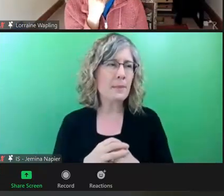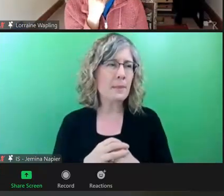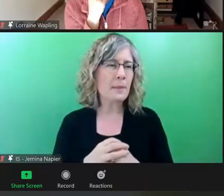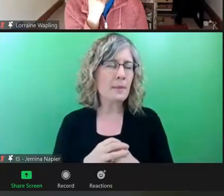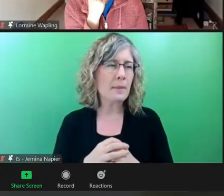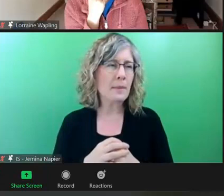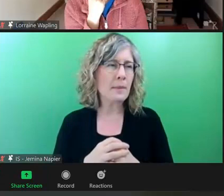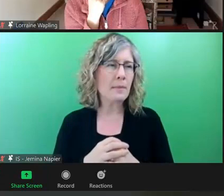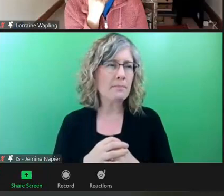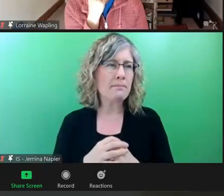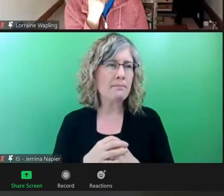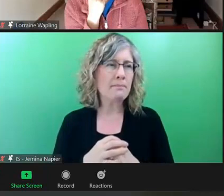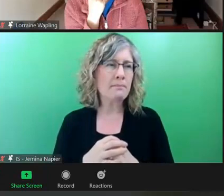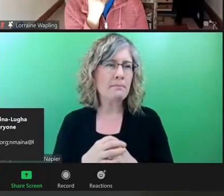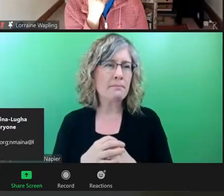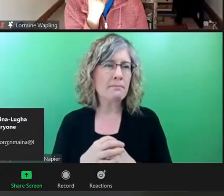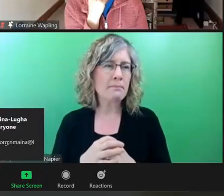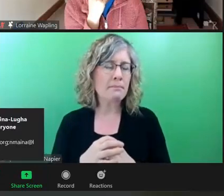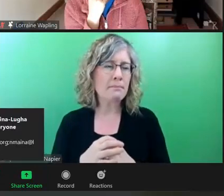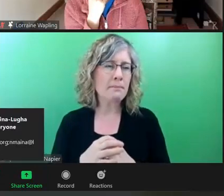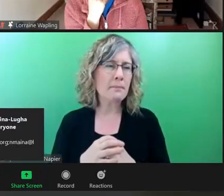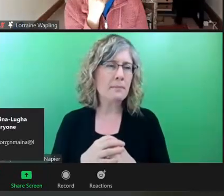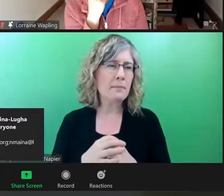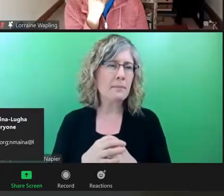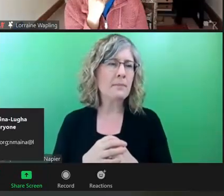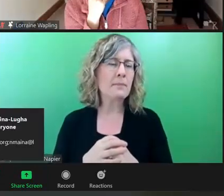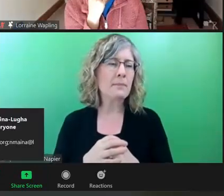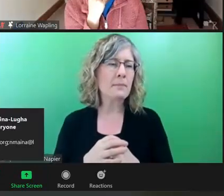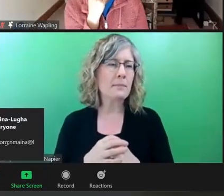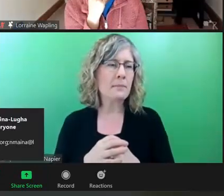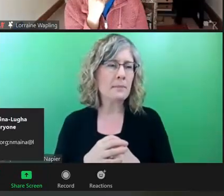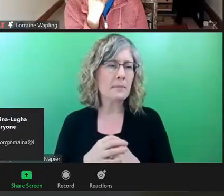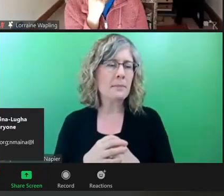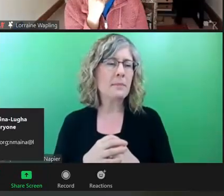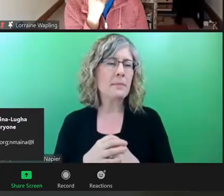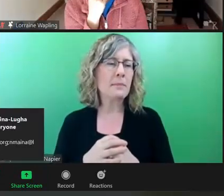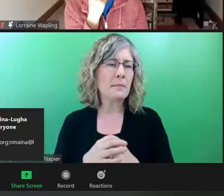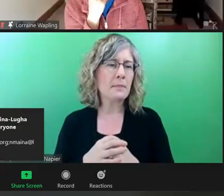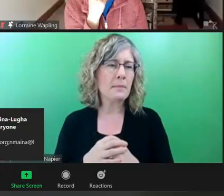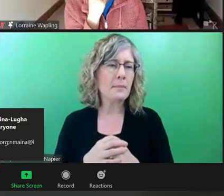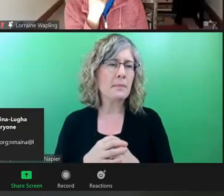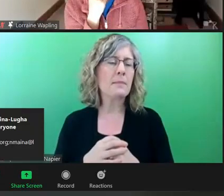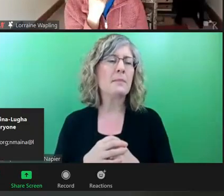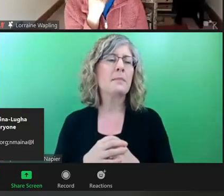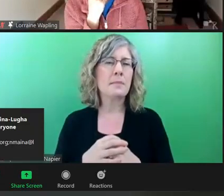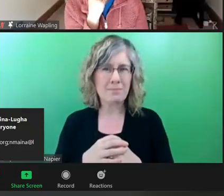read for themselves. I remember we would materials and then give to this deaf